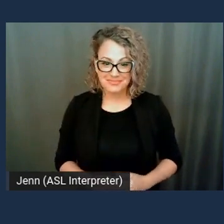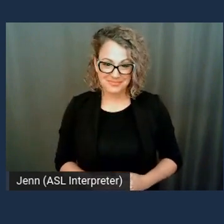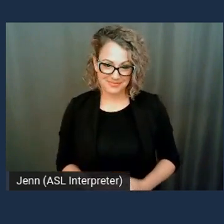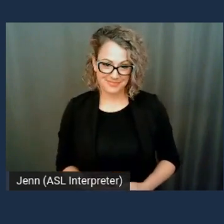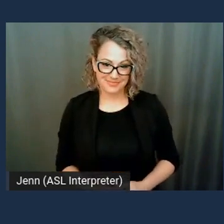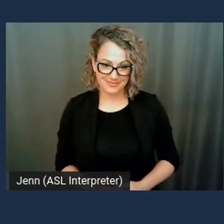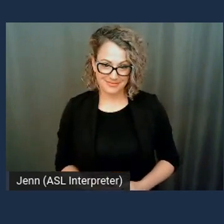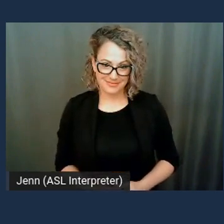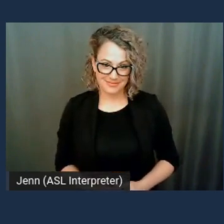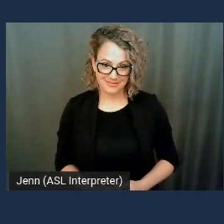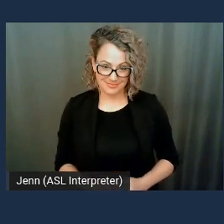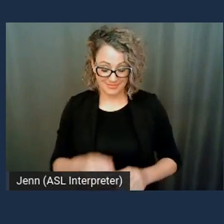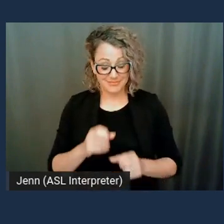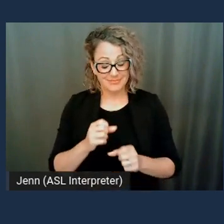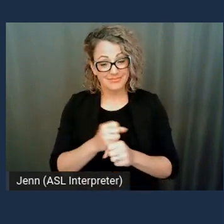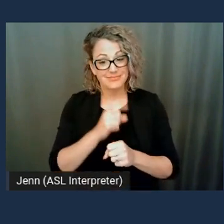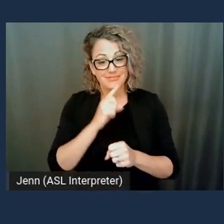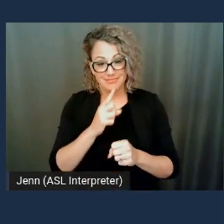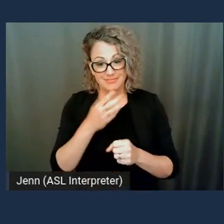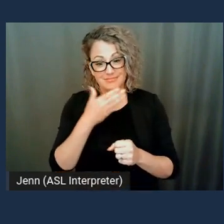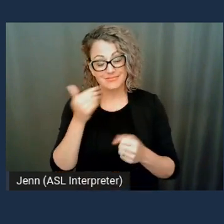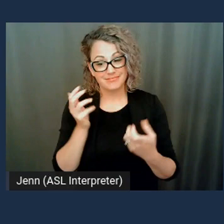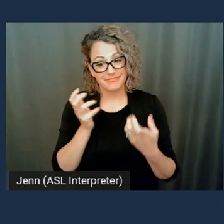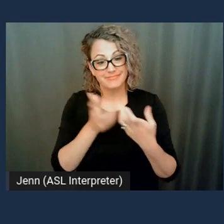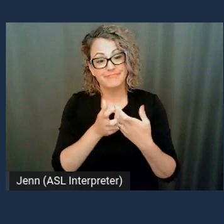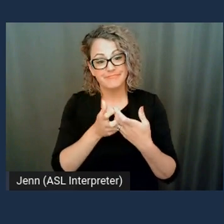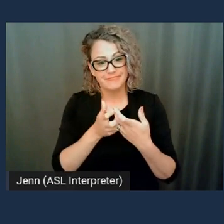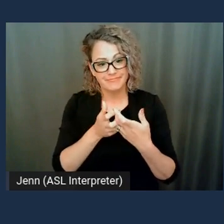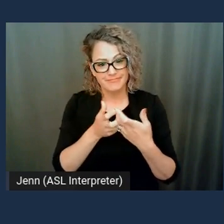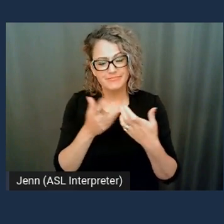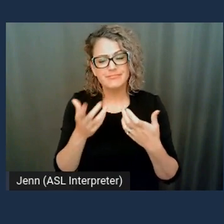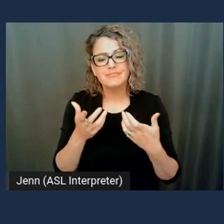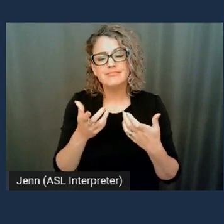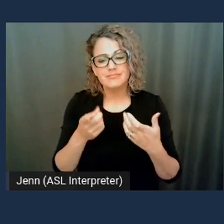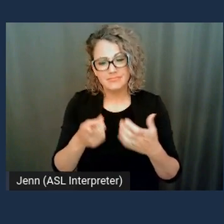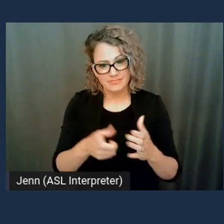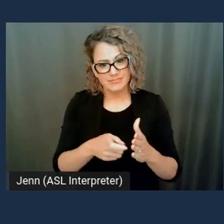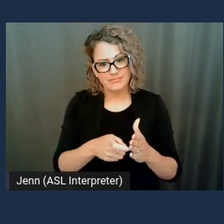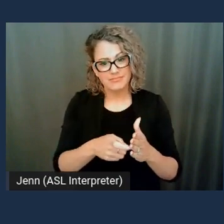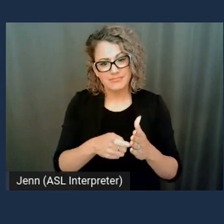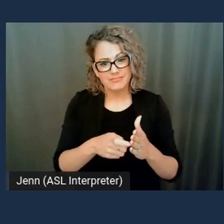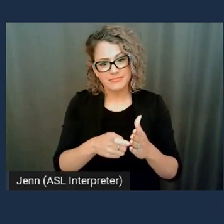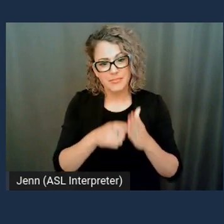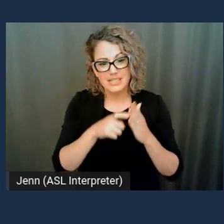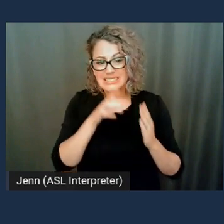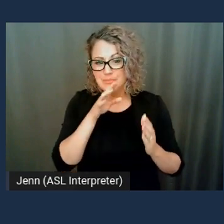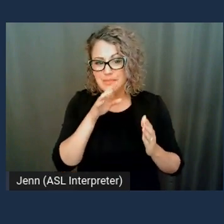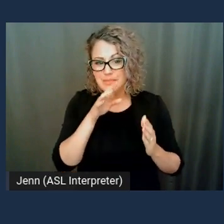In order to serve you better, please tell us what you are calling about. You must speak for at least 10 seconds.